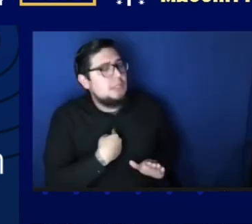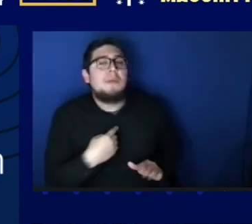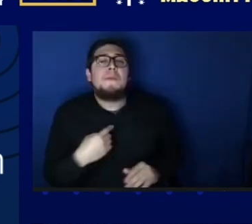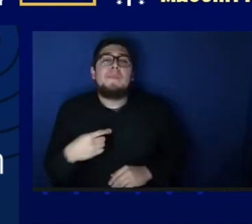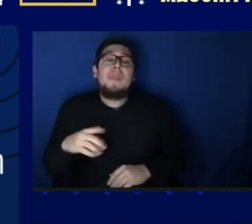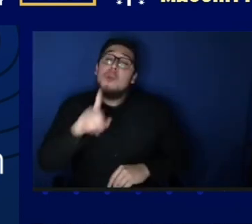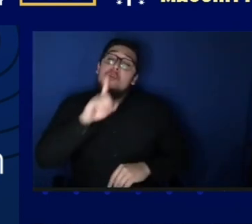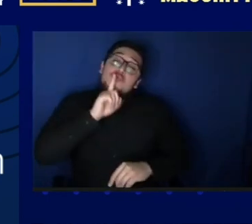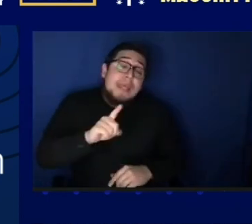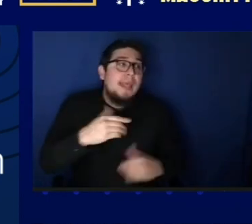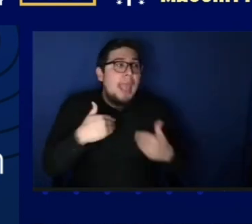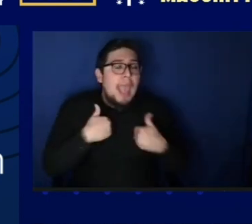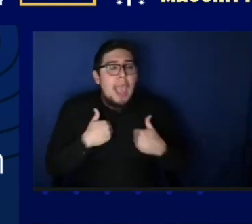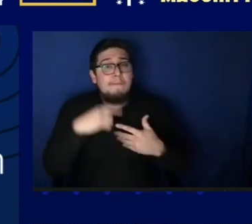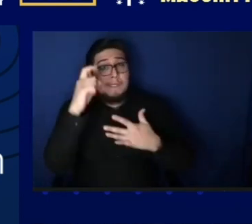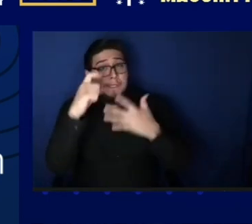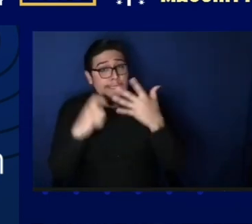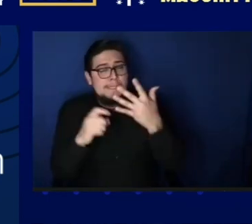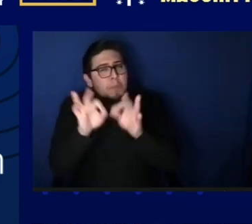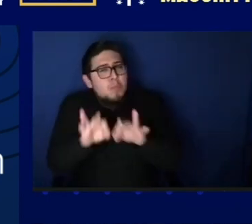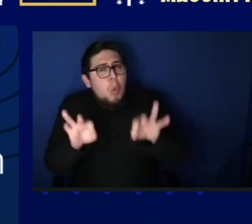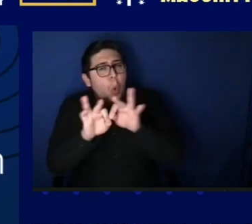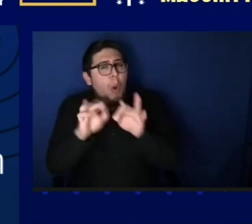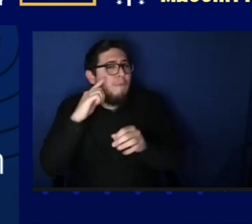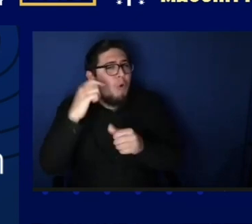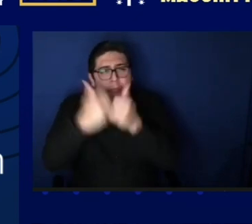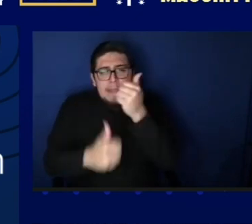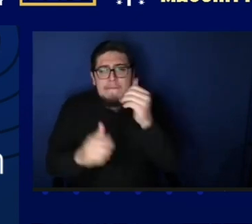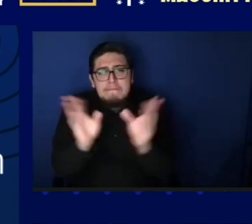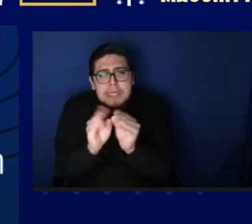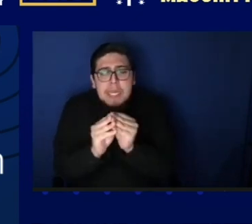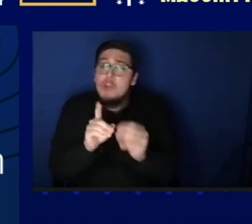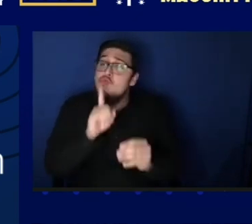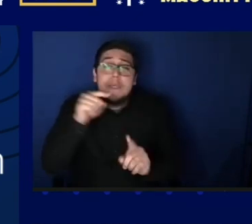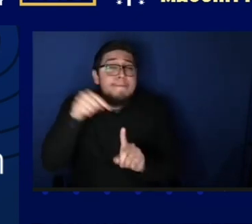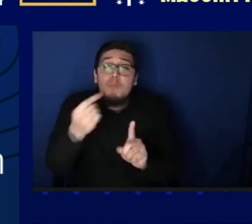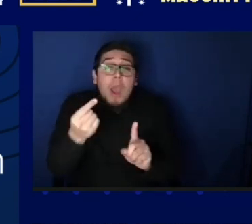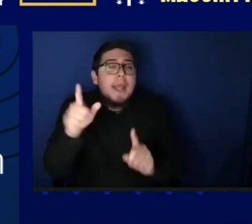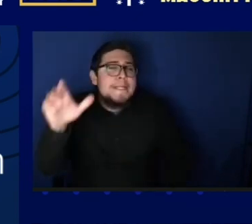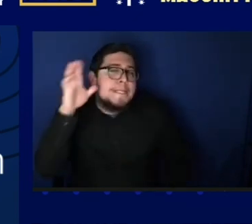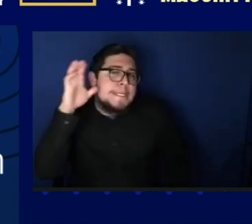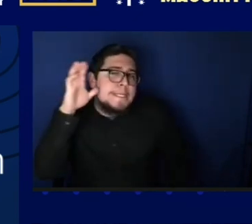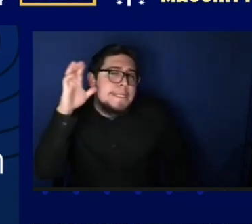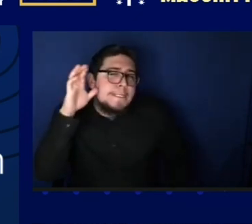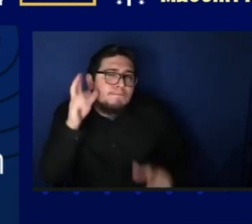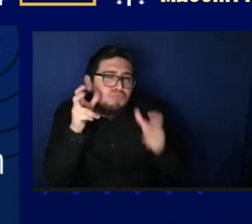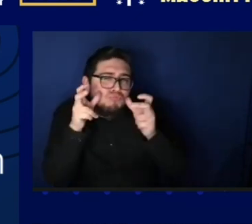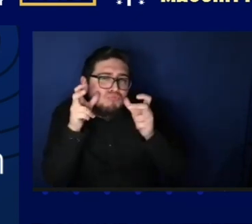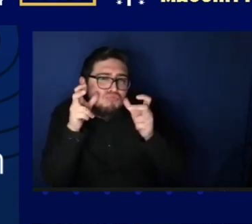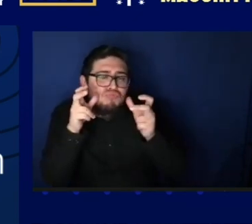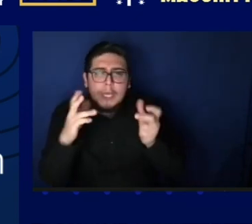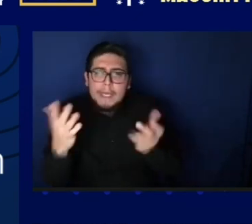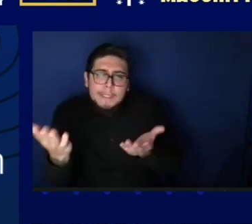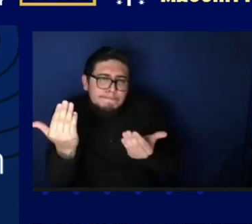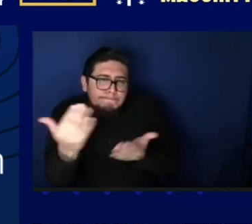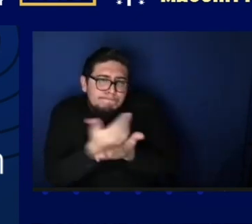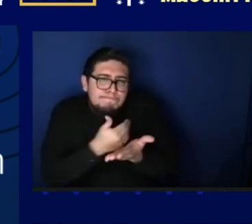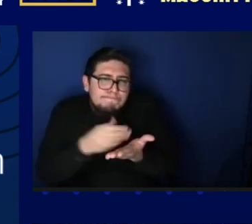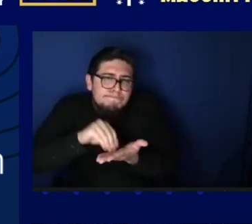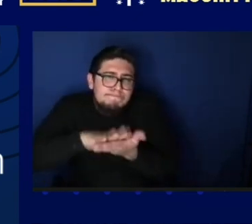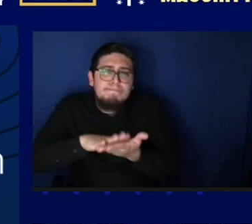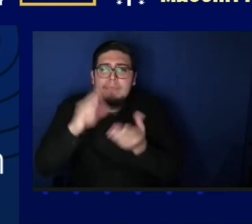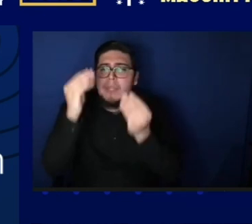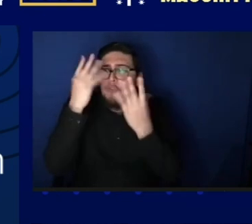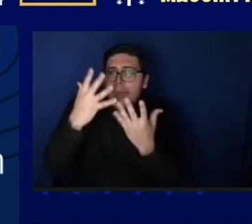to these meetings is to listen. Listen deeply and get information. Your group, you being